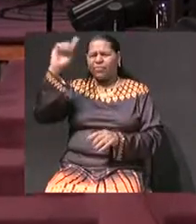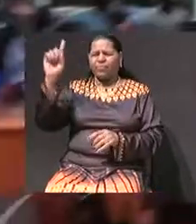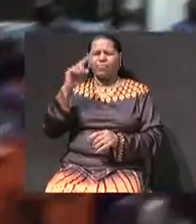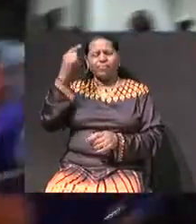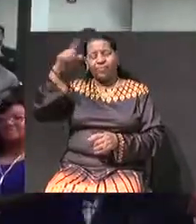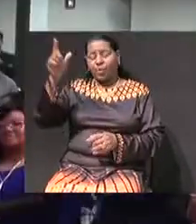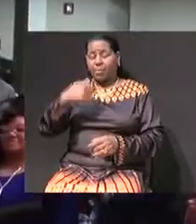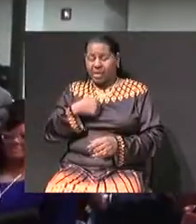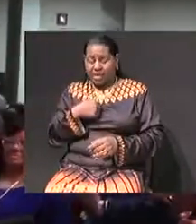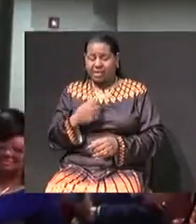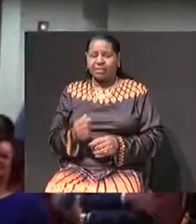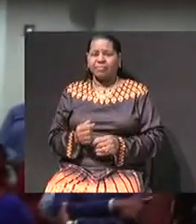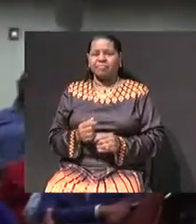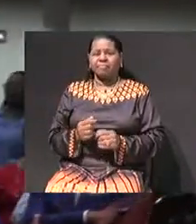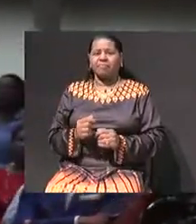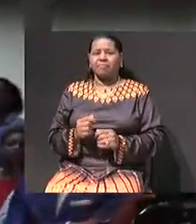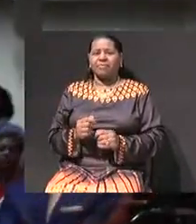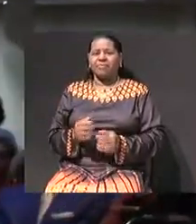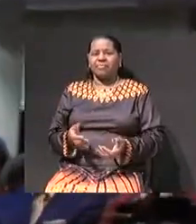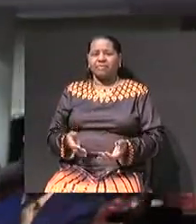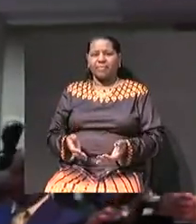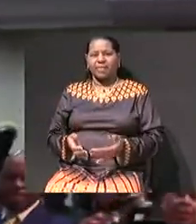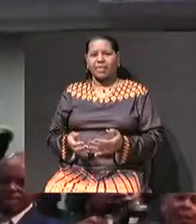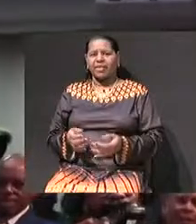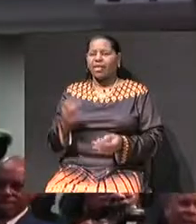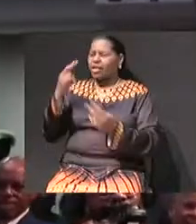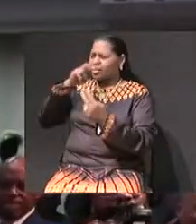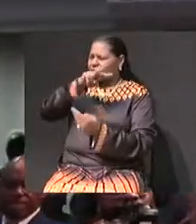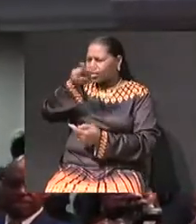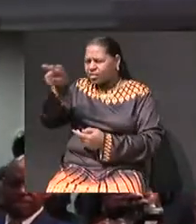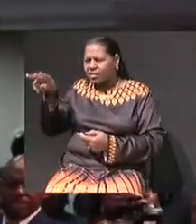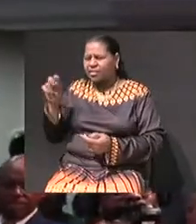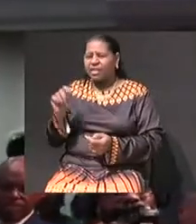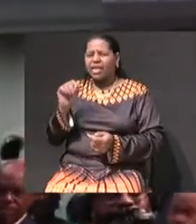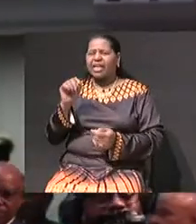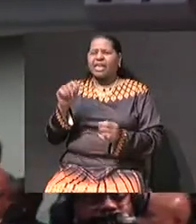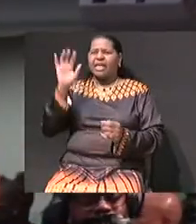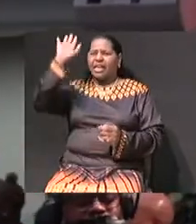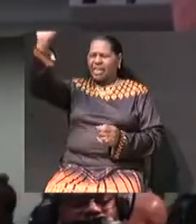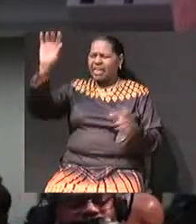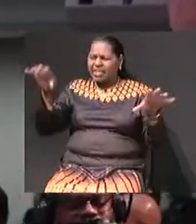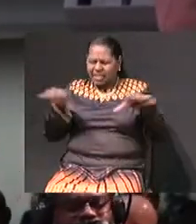Now don't make it just about yourself. Look at somebody else, tell him he did it for you.